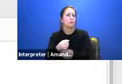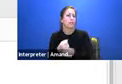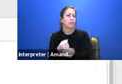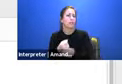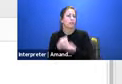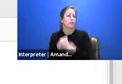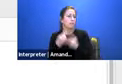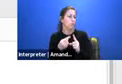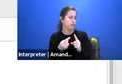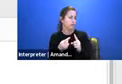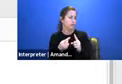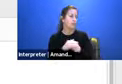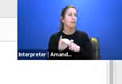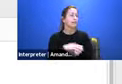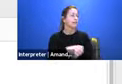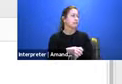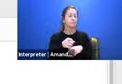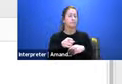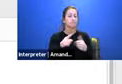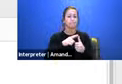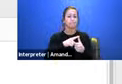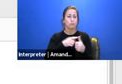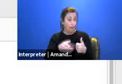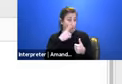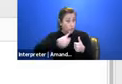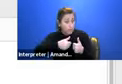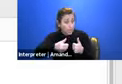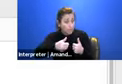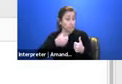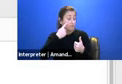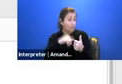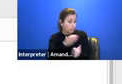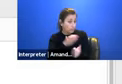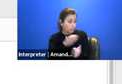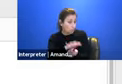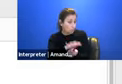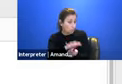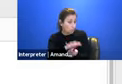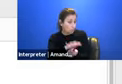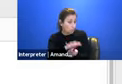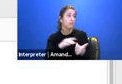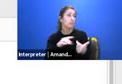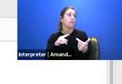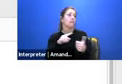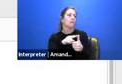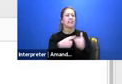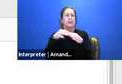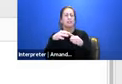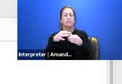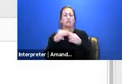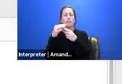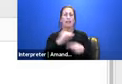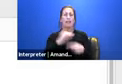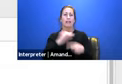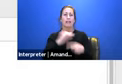get transportation to this K-8 school, especially for Decker Corridor and the kids in the country, like my kids?